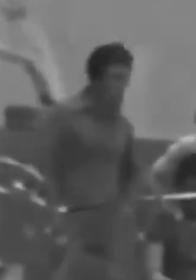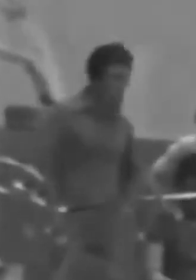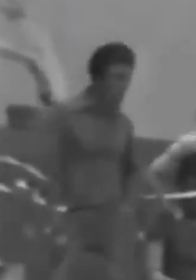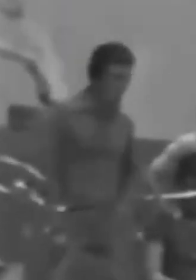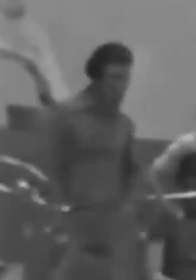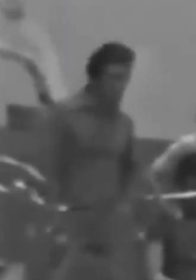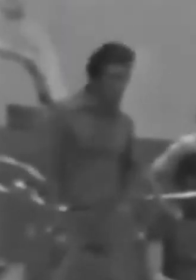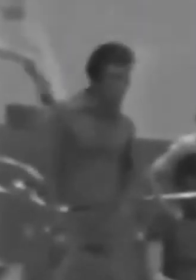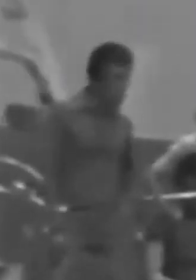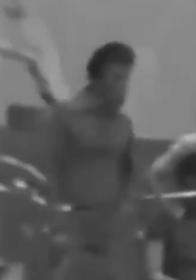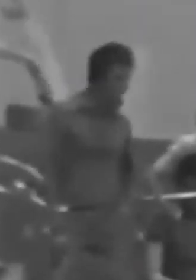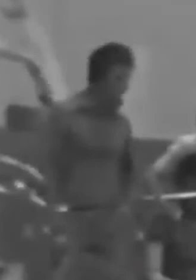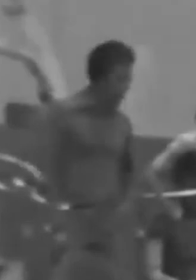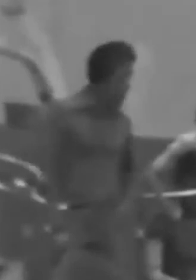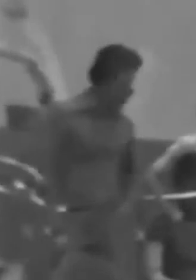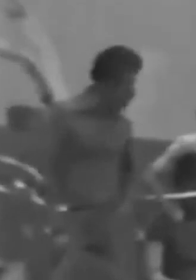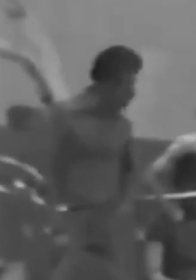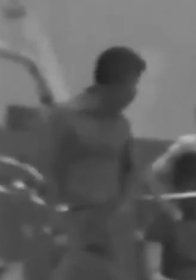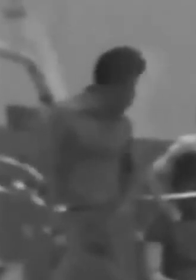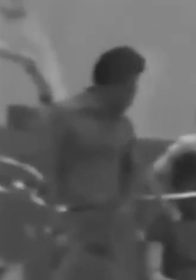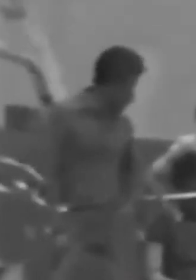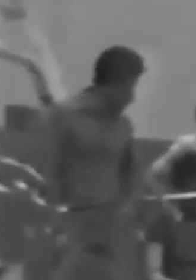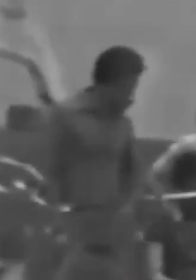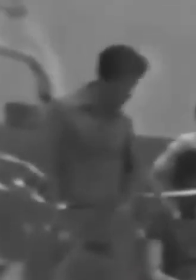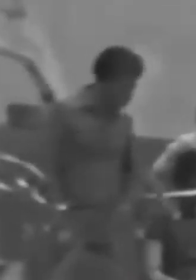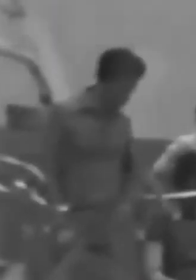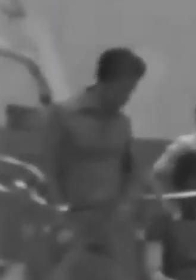towards the past,